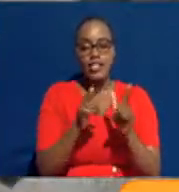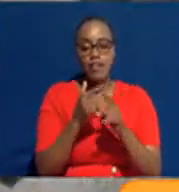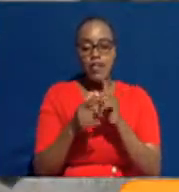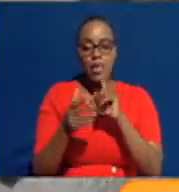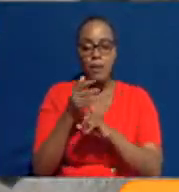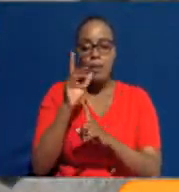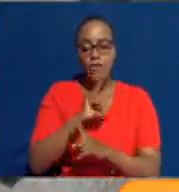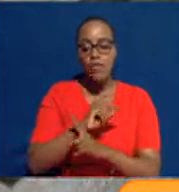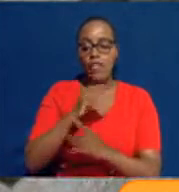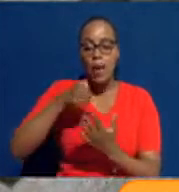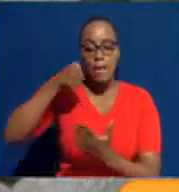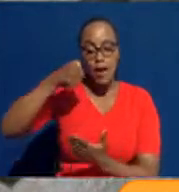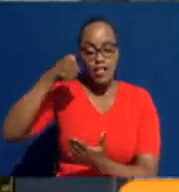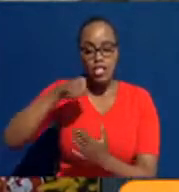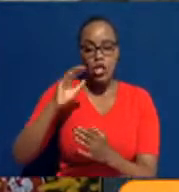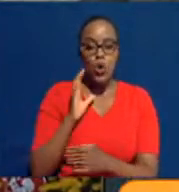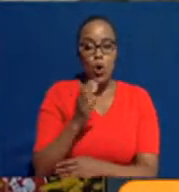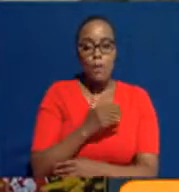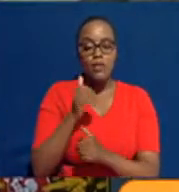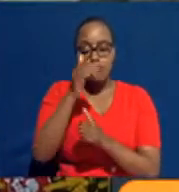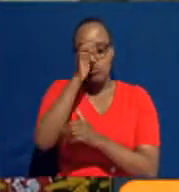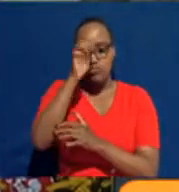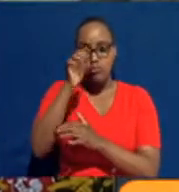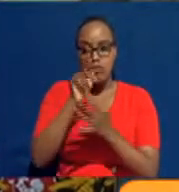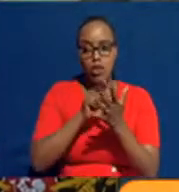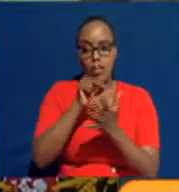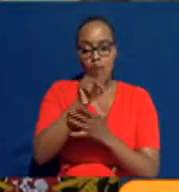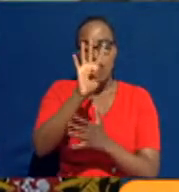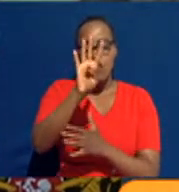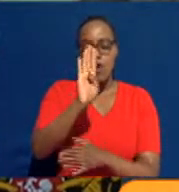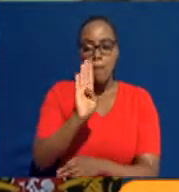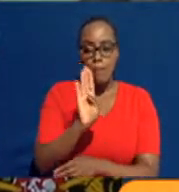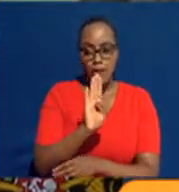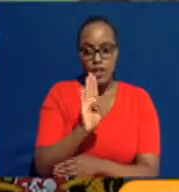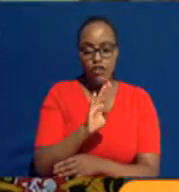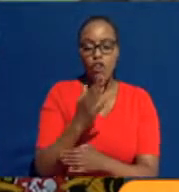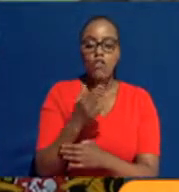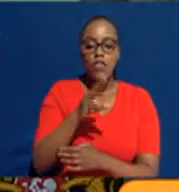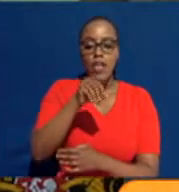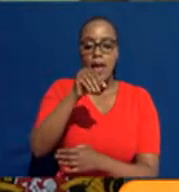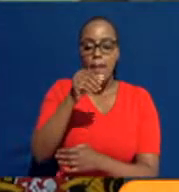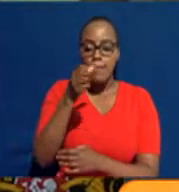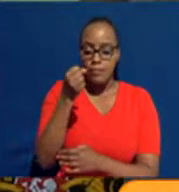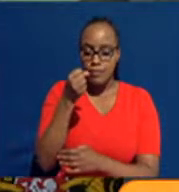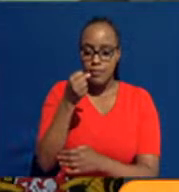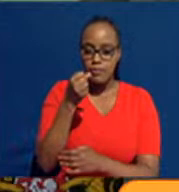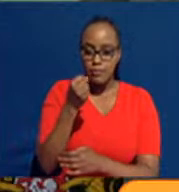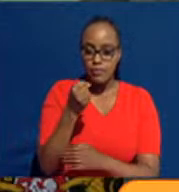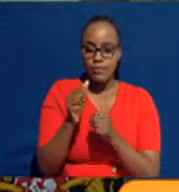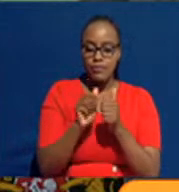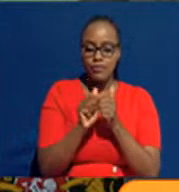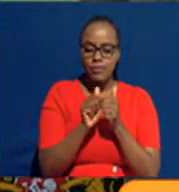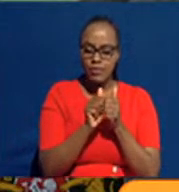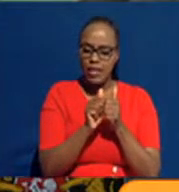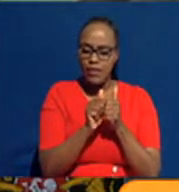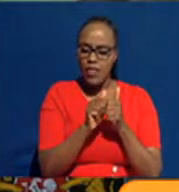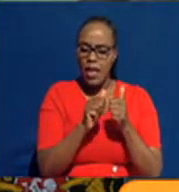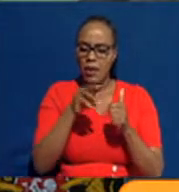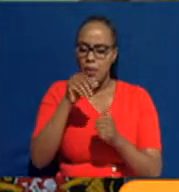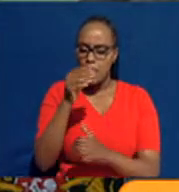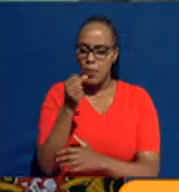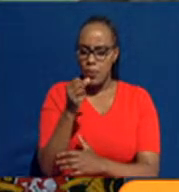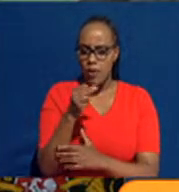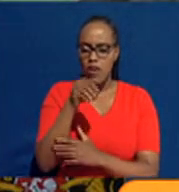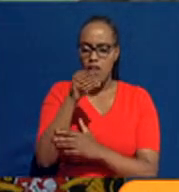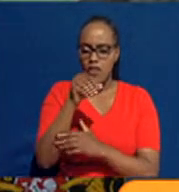Budget Committee has also rejected the payment of 4 billion shillings for maize flour subsidy. However, Parliament has allocated 15